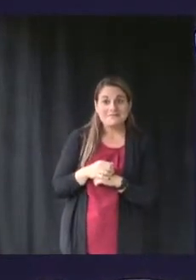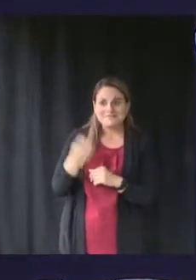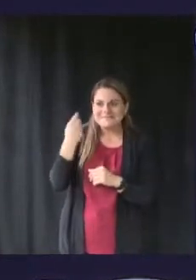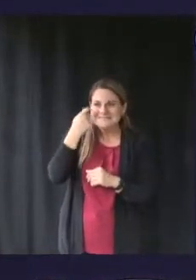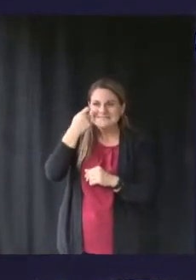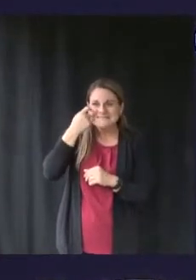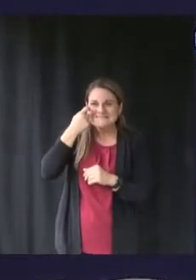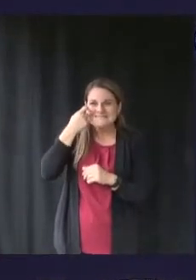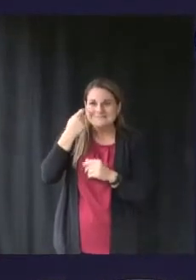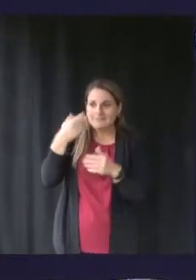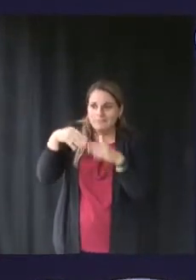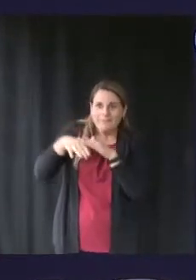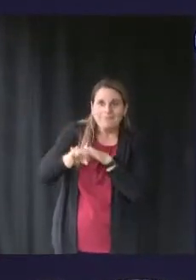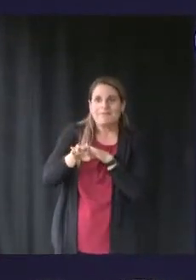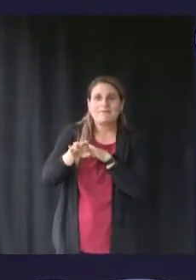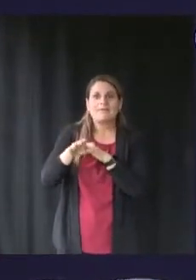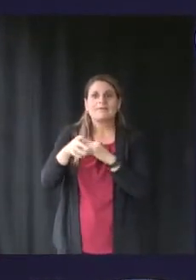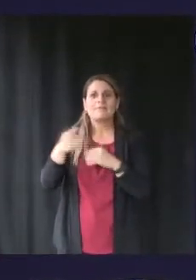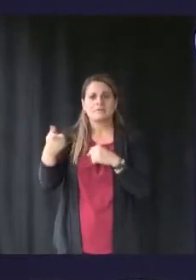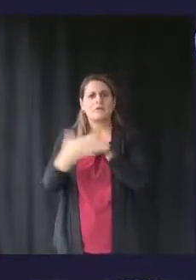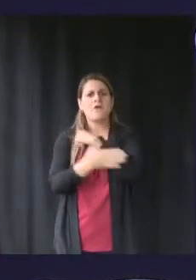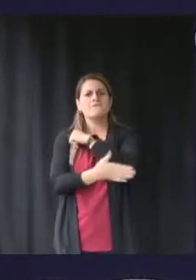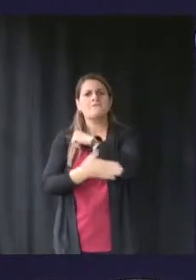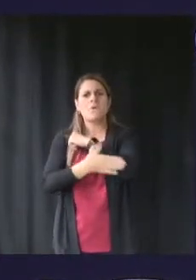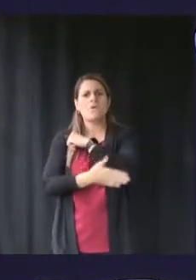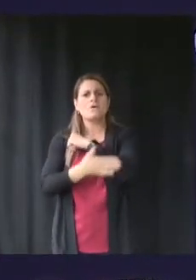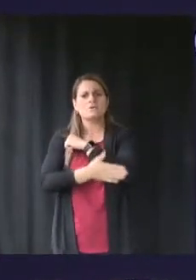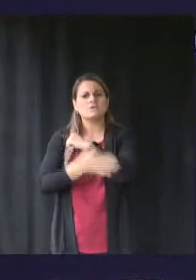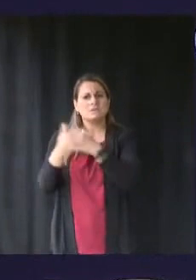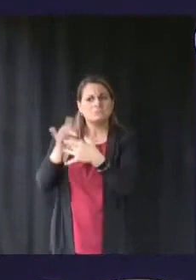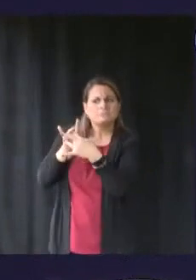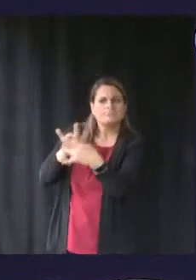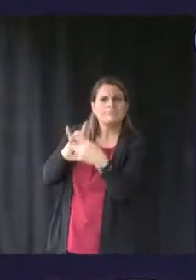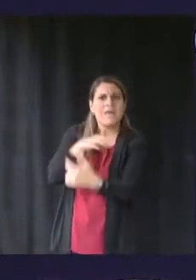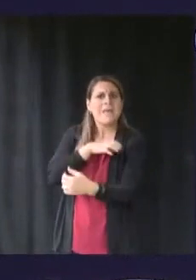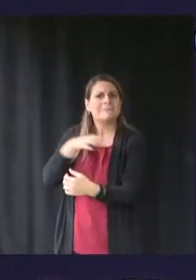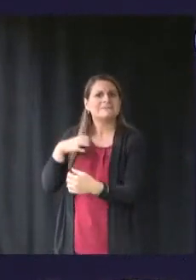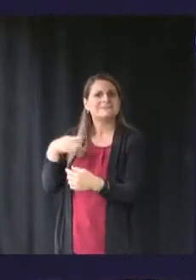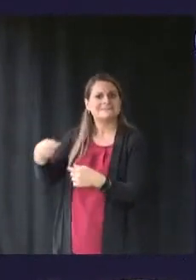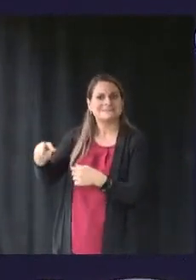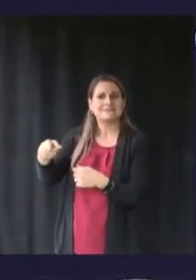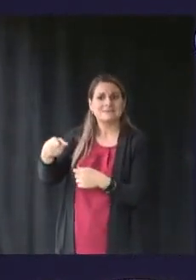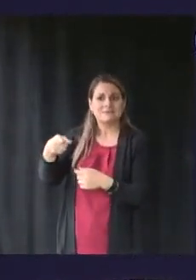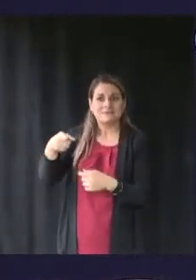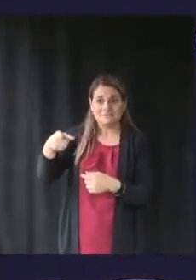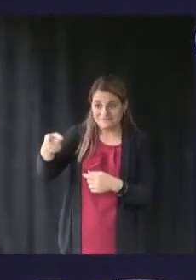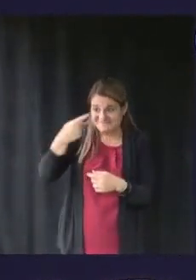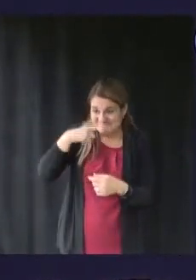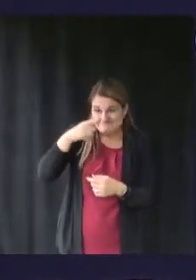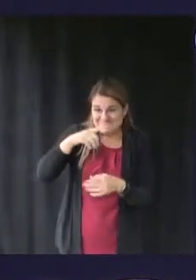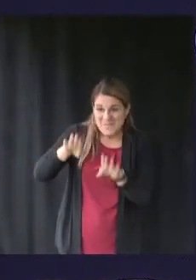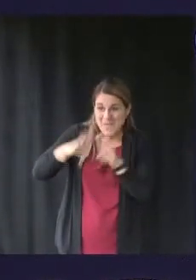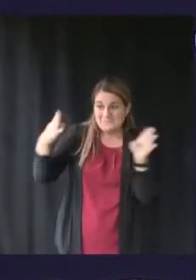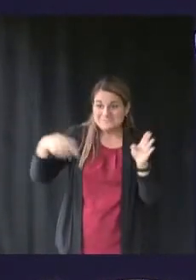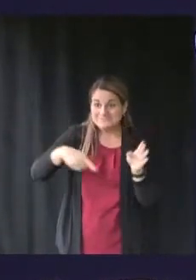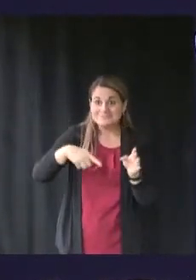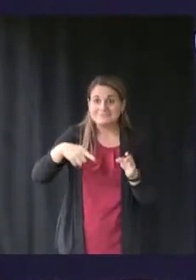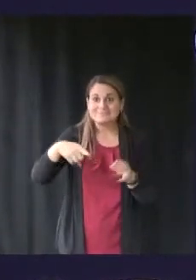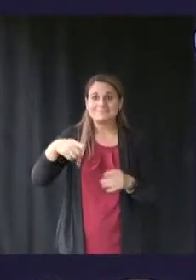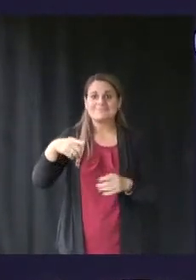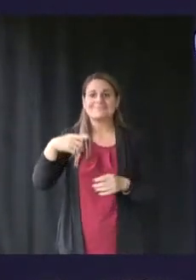on my Foreign Relations Committee. I was chairman. I said, can you get the airport open for us? I used to kid